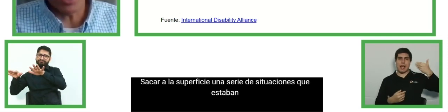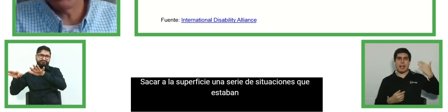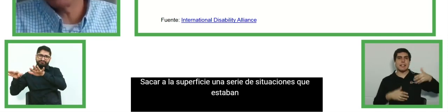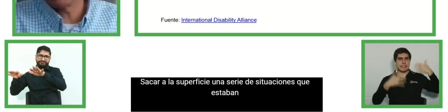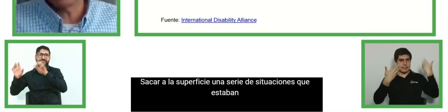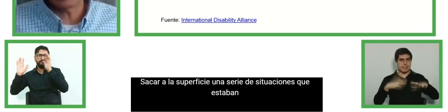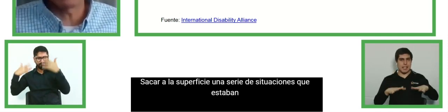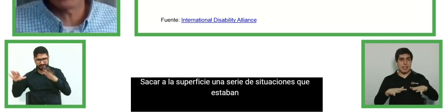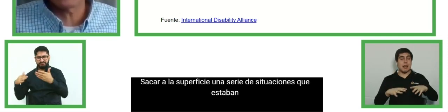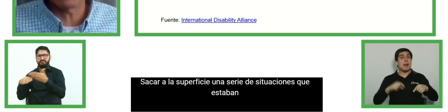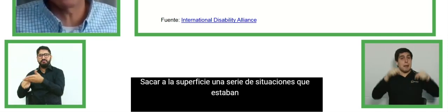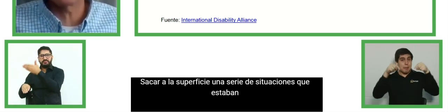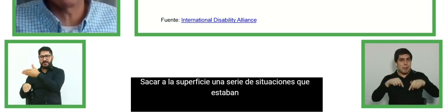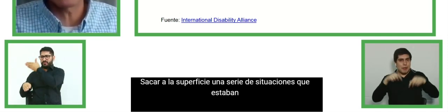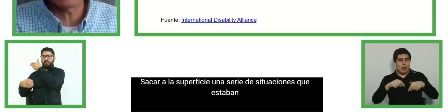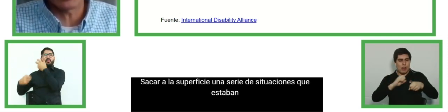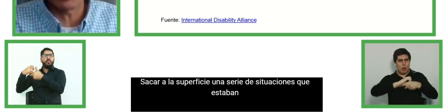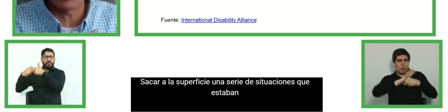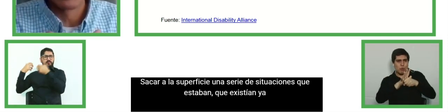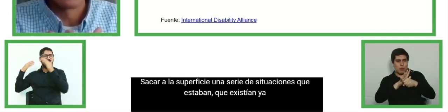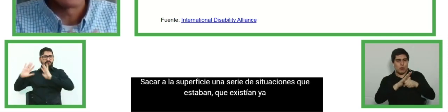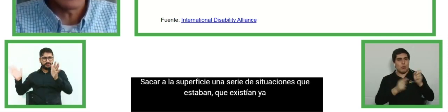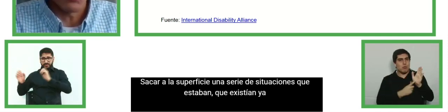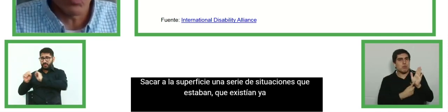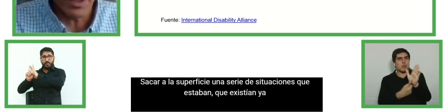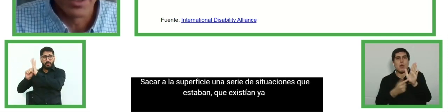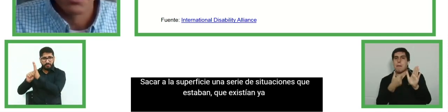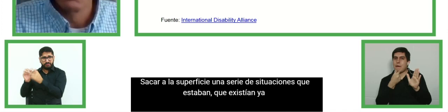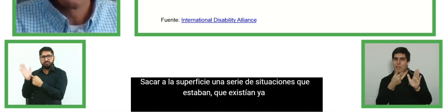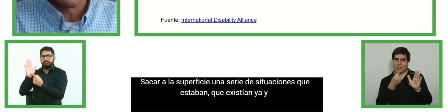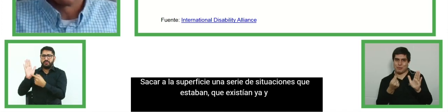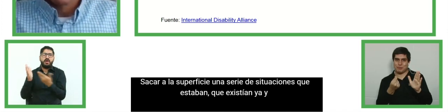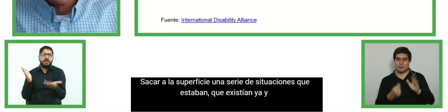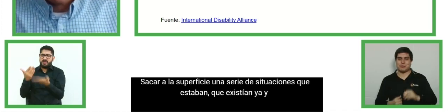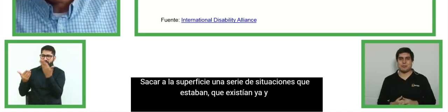have been more more visible now.